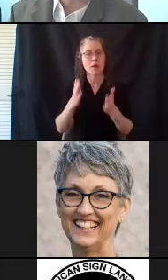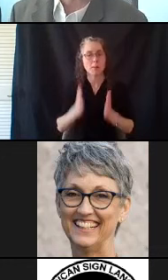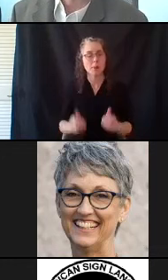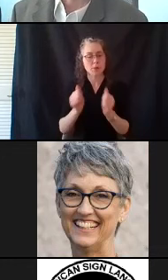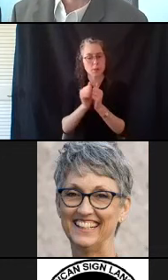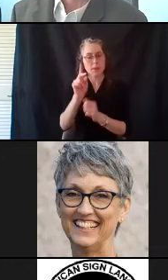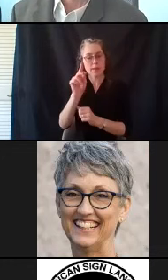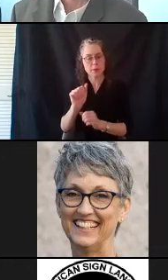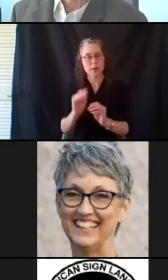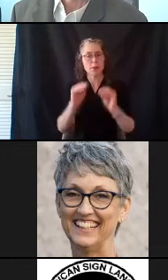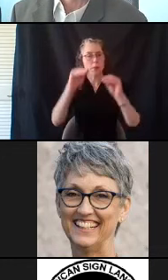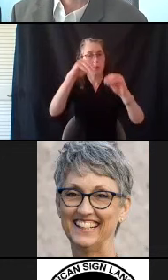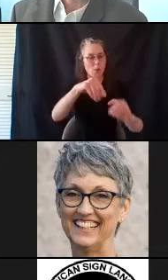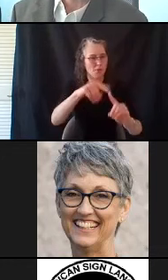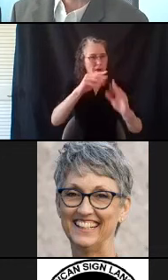living there.